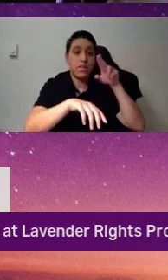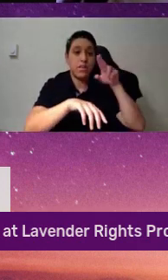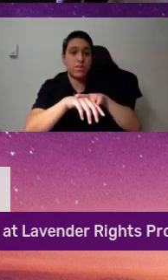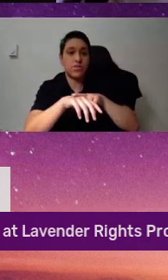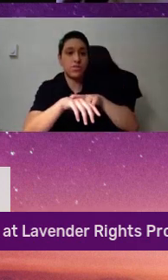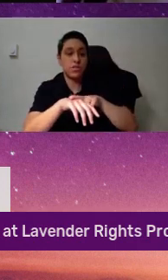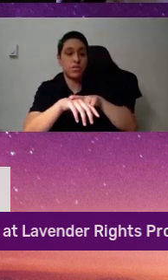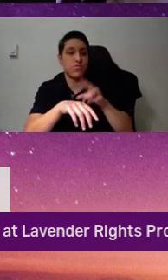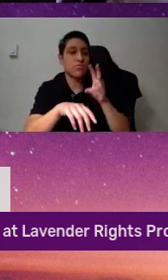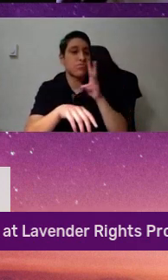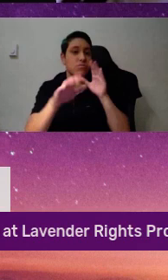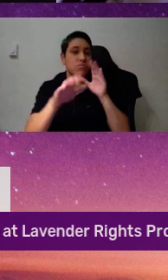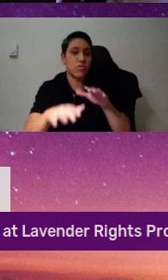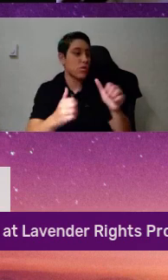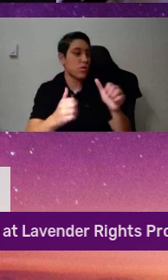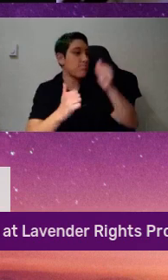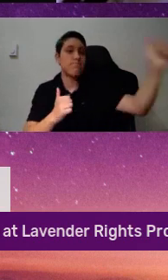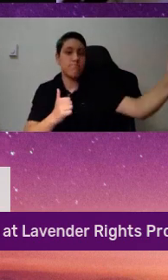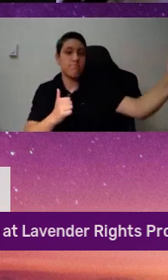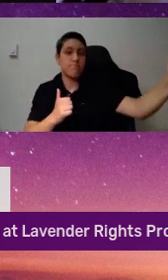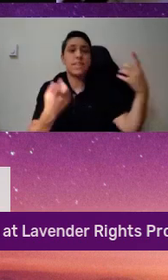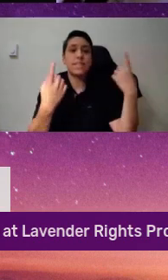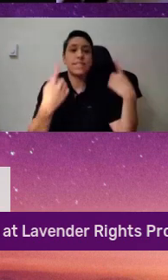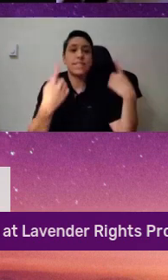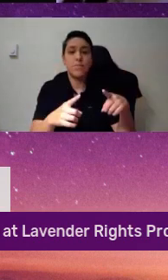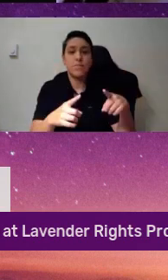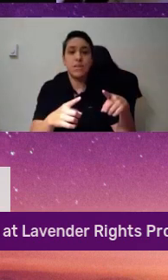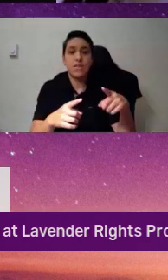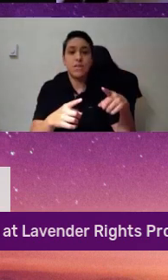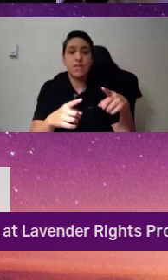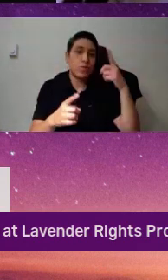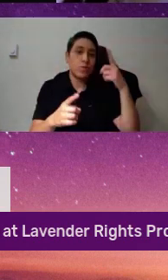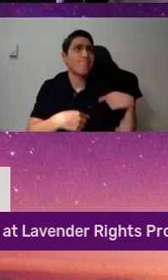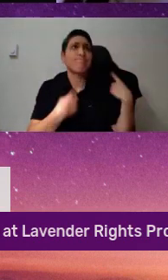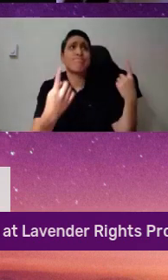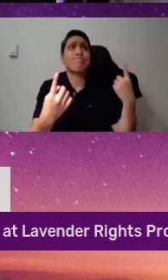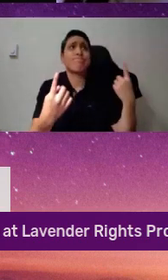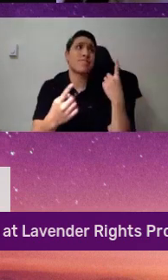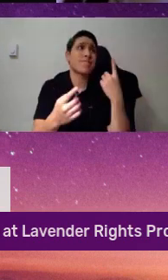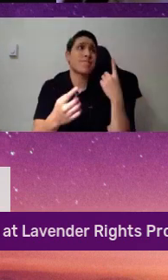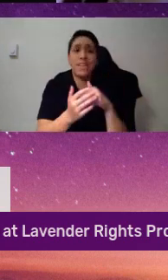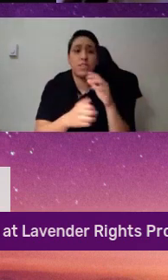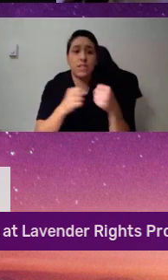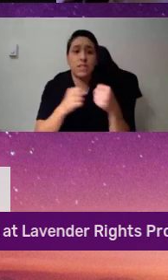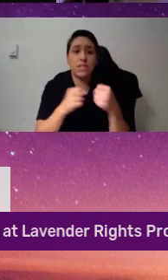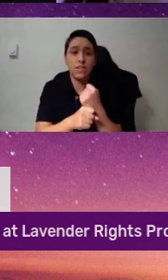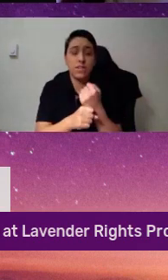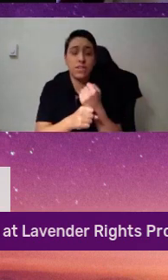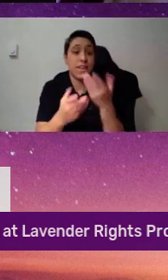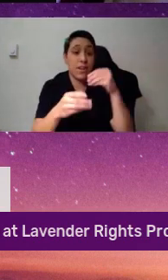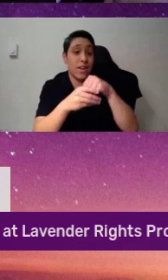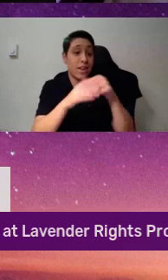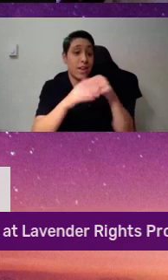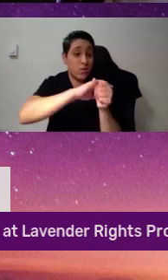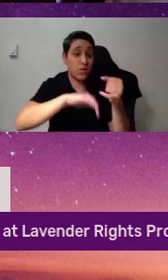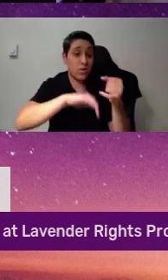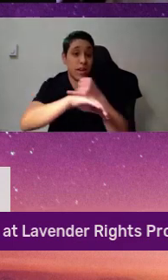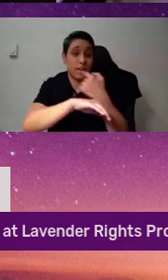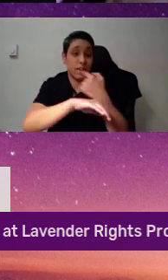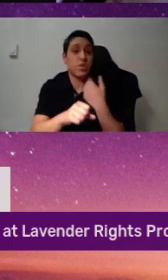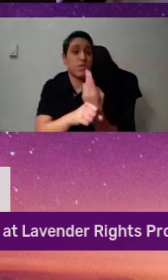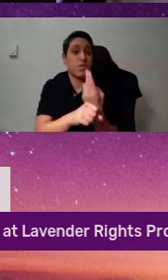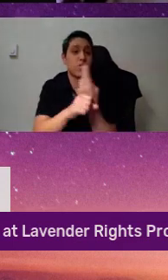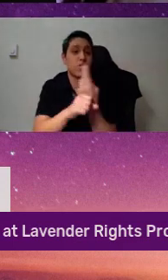1,000 years. Here in, Turtle Island, we often use the language of the